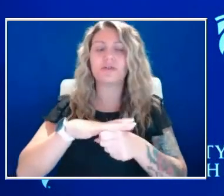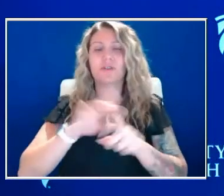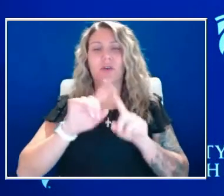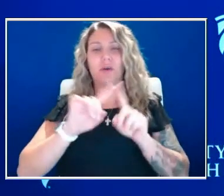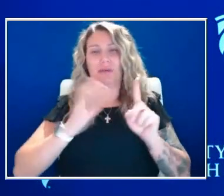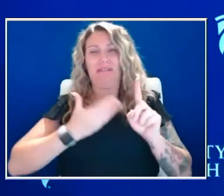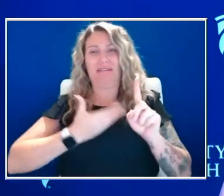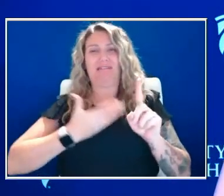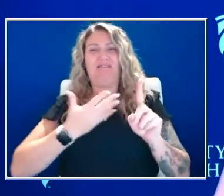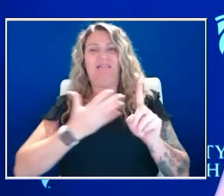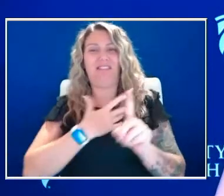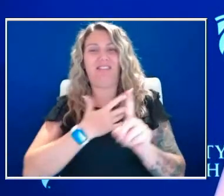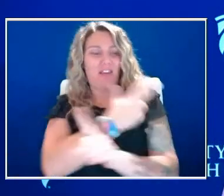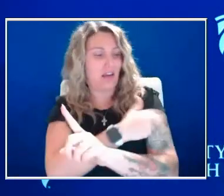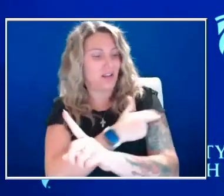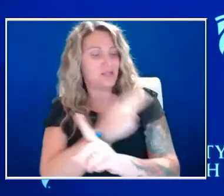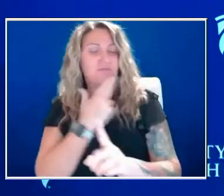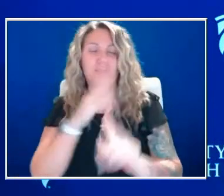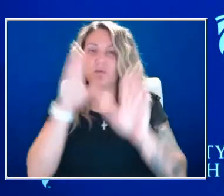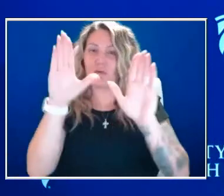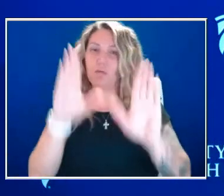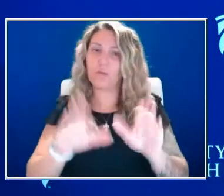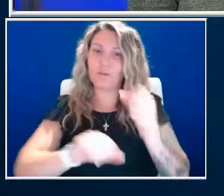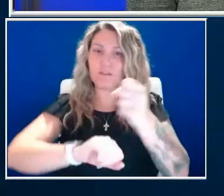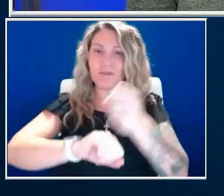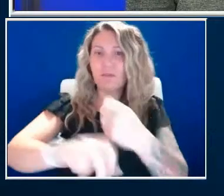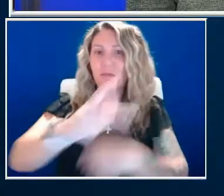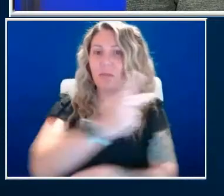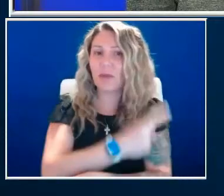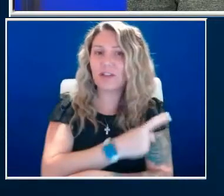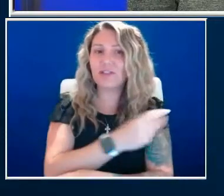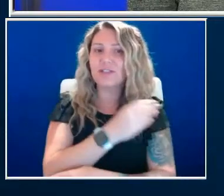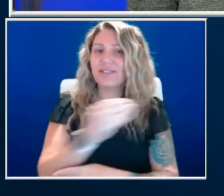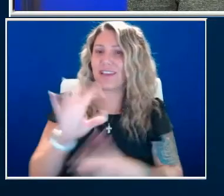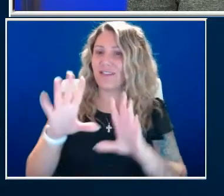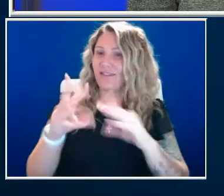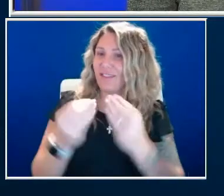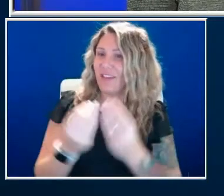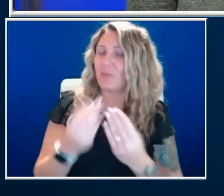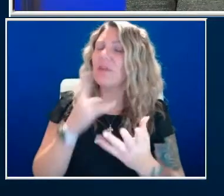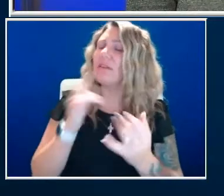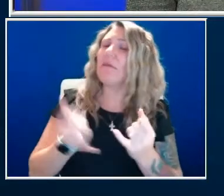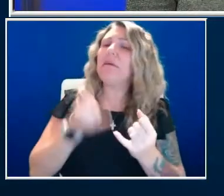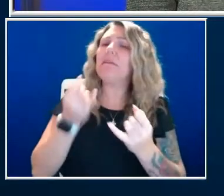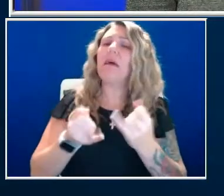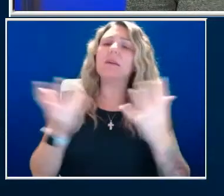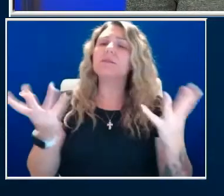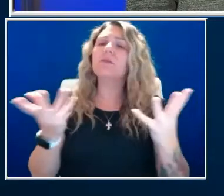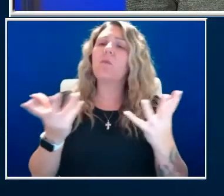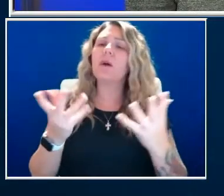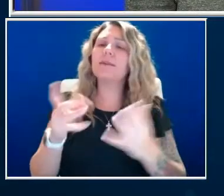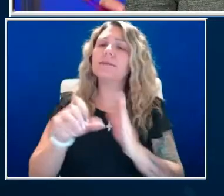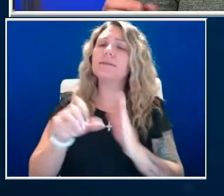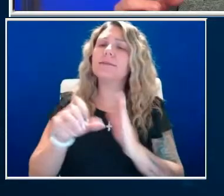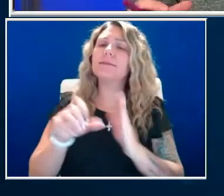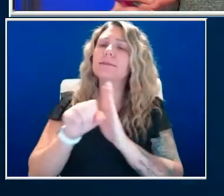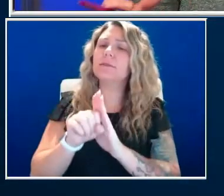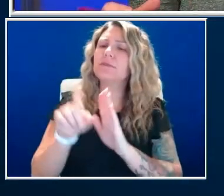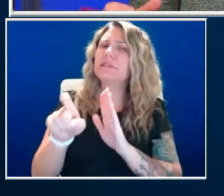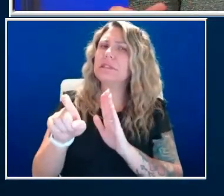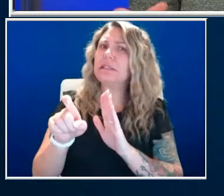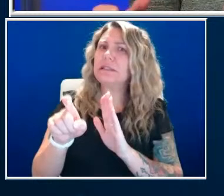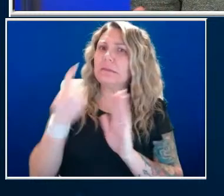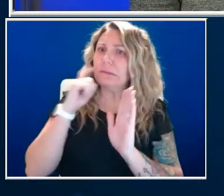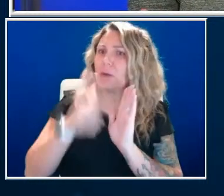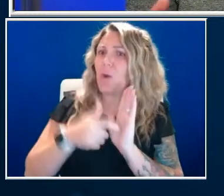not only our patients, but their families as well. And Dr. Sood, lastly, what symptoms should parents be on the lookout for? When should they seek further